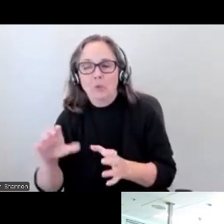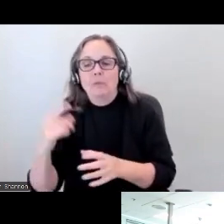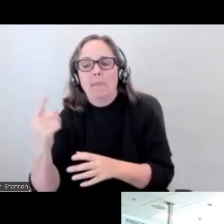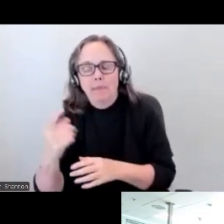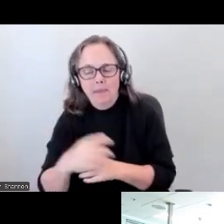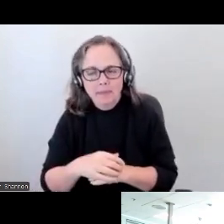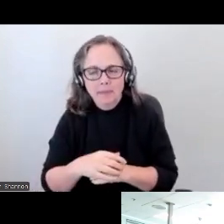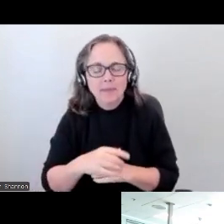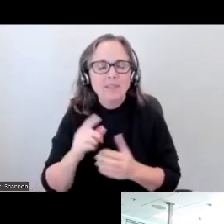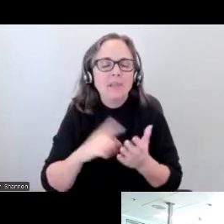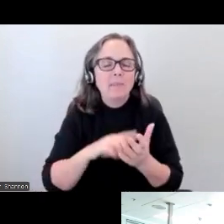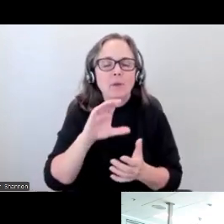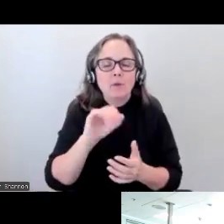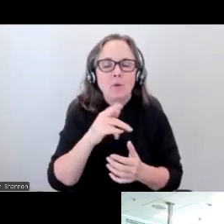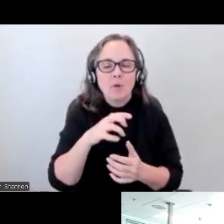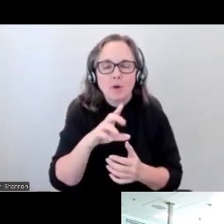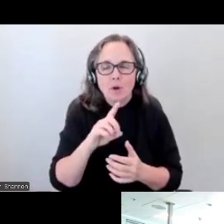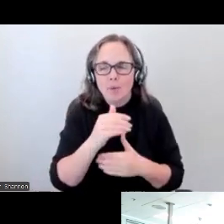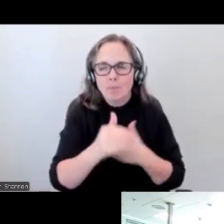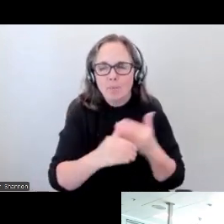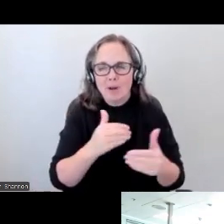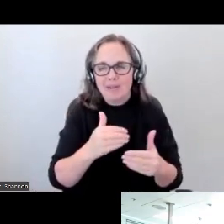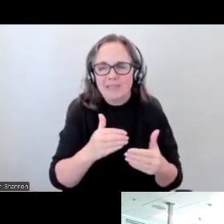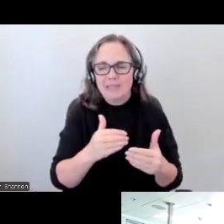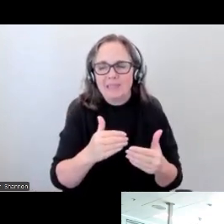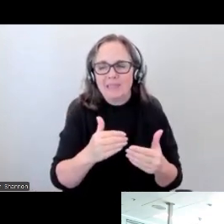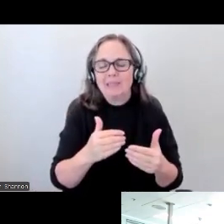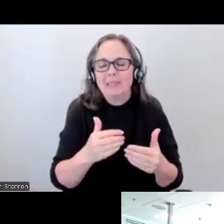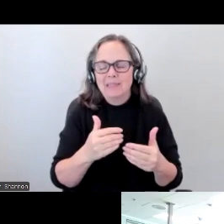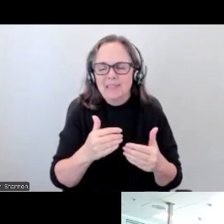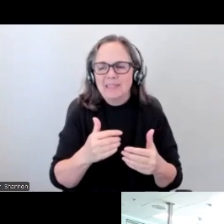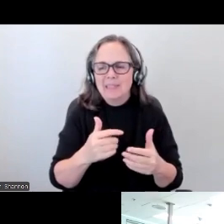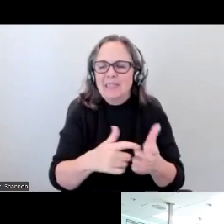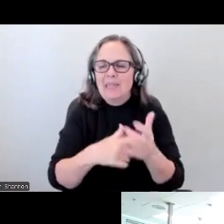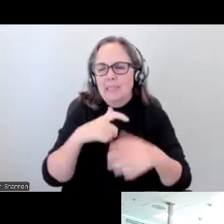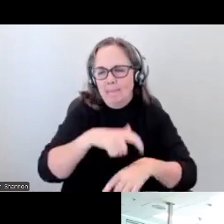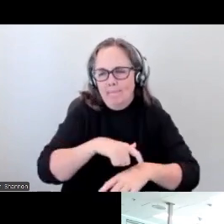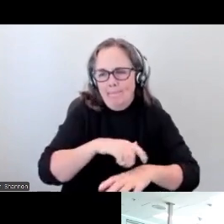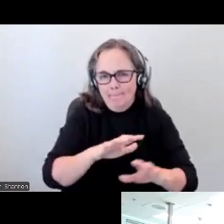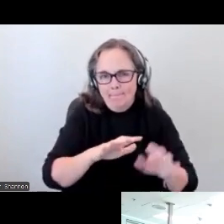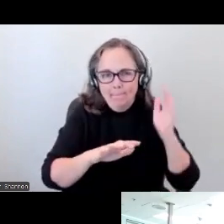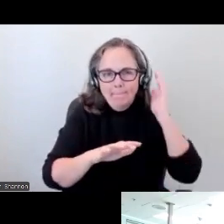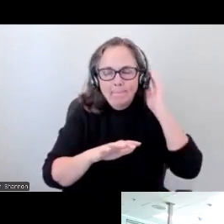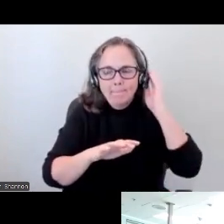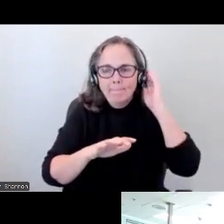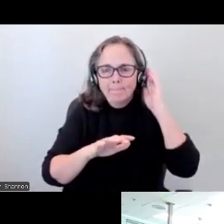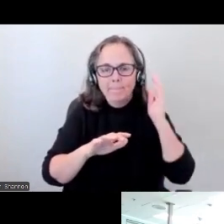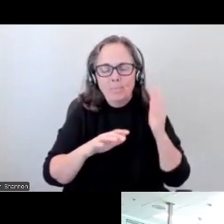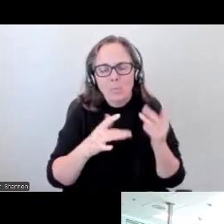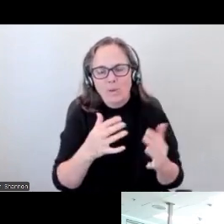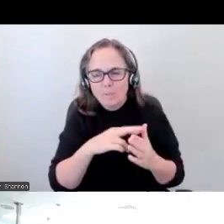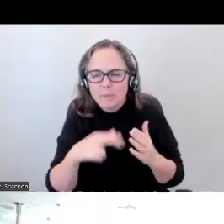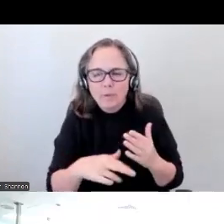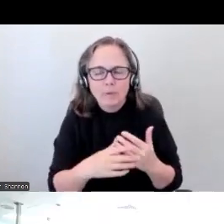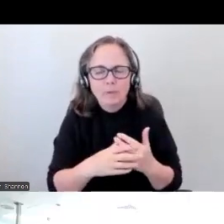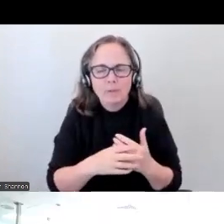to the Cologuard process is the time that it takes to get a result. And